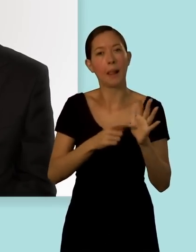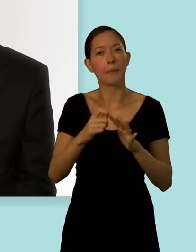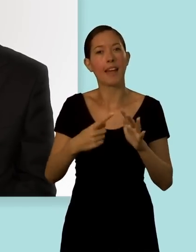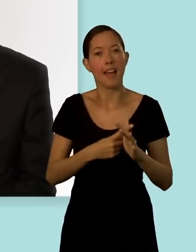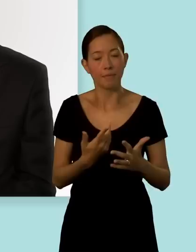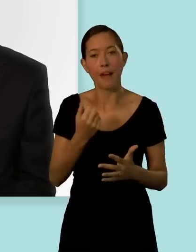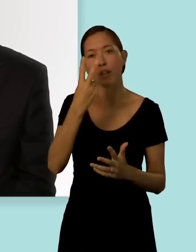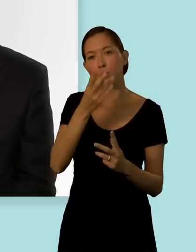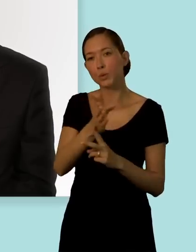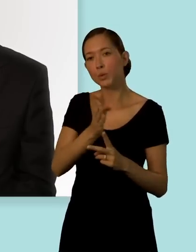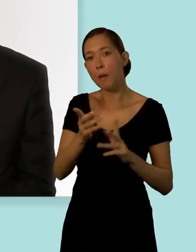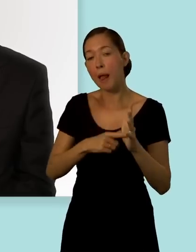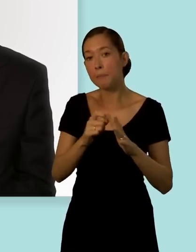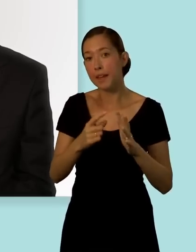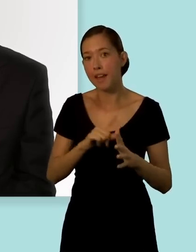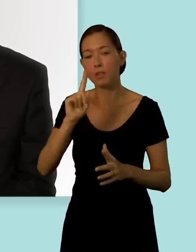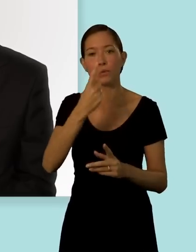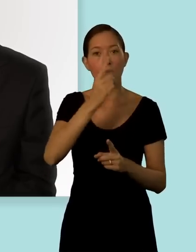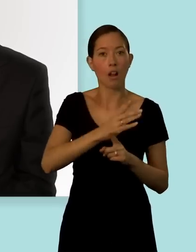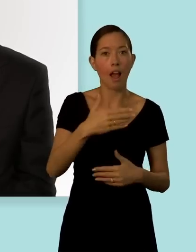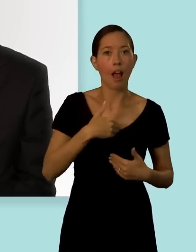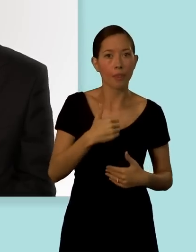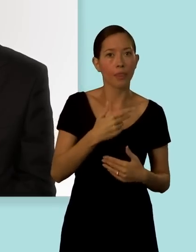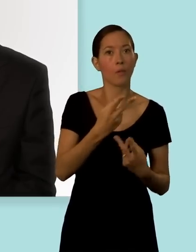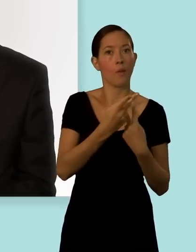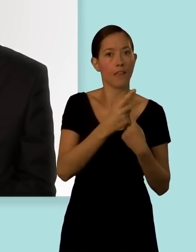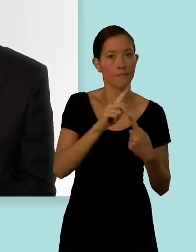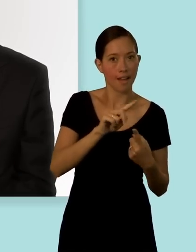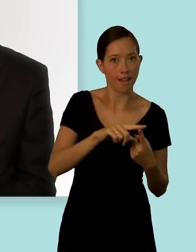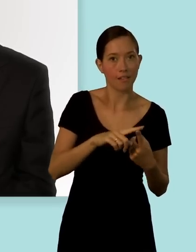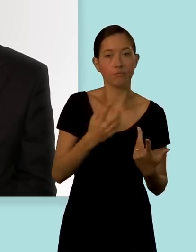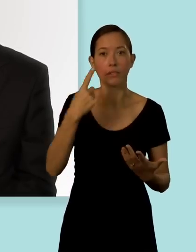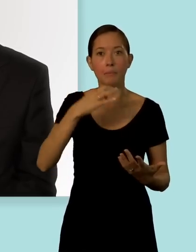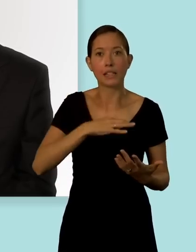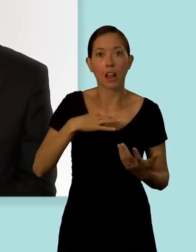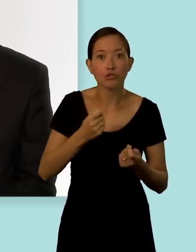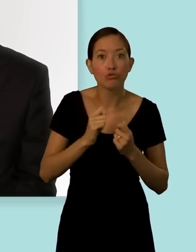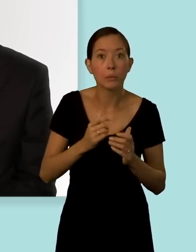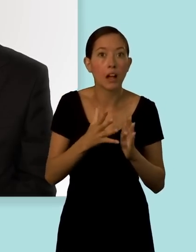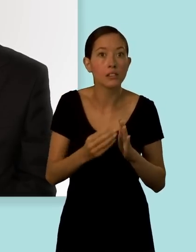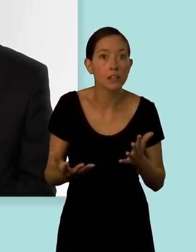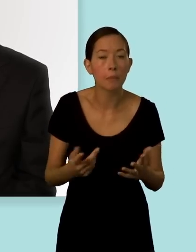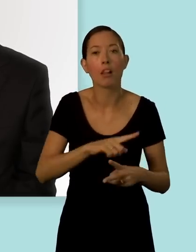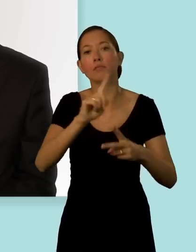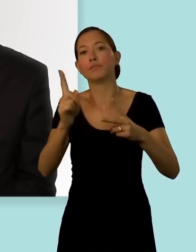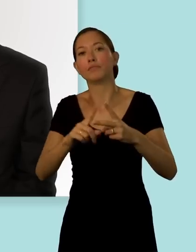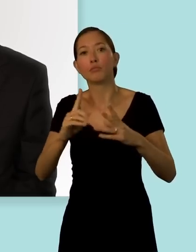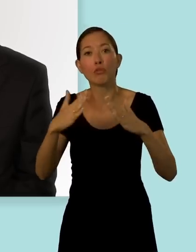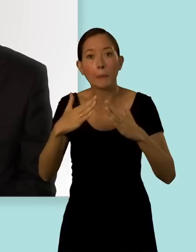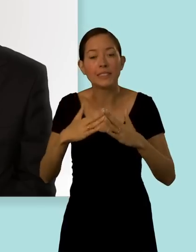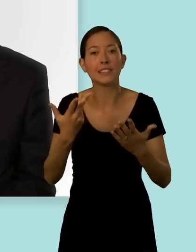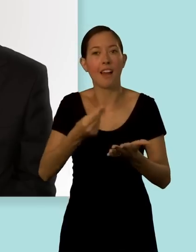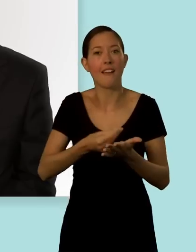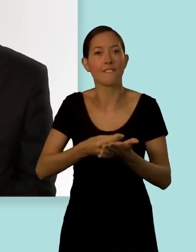for decisions about medical treatment, for example, and the other is for property and affairs, which gives the attorney power over things like bank